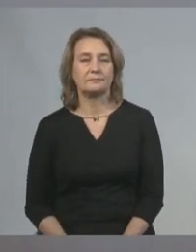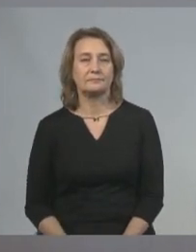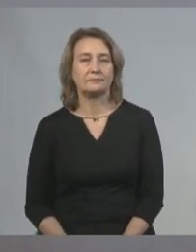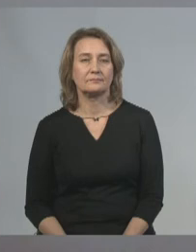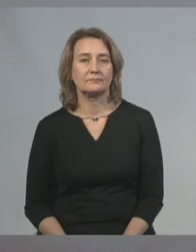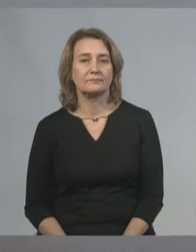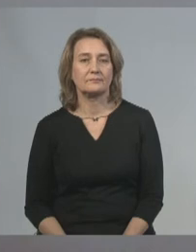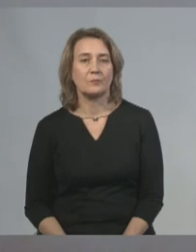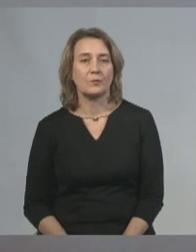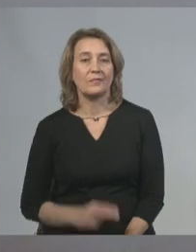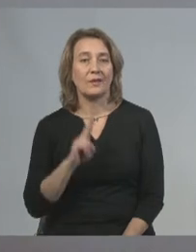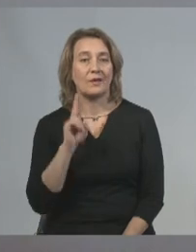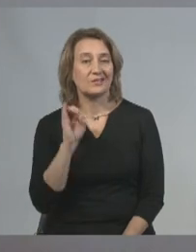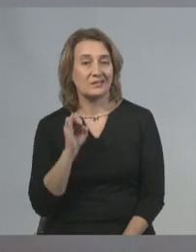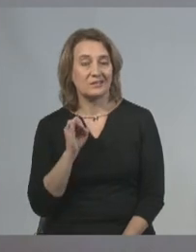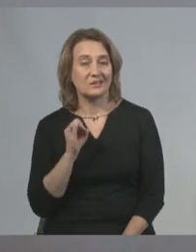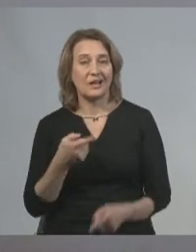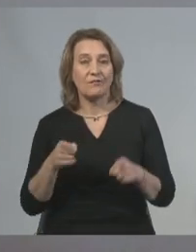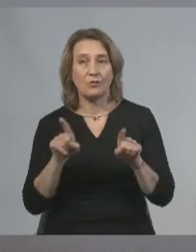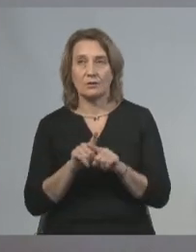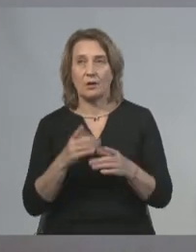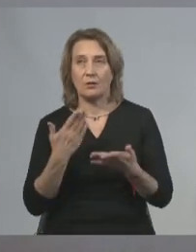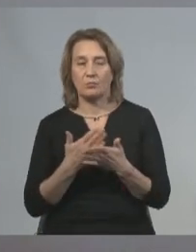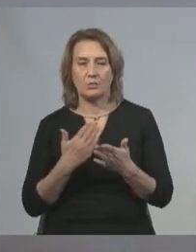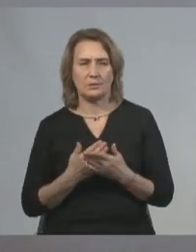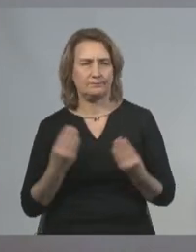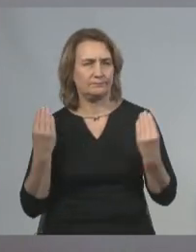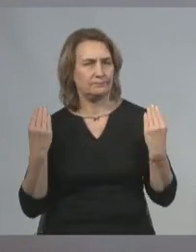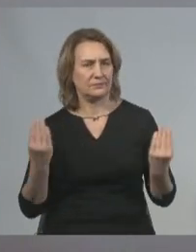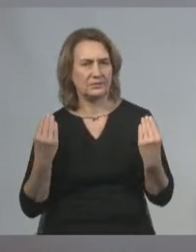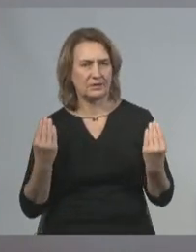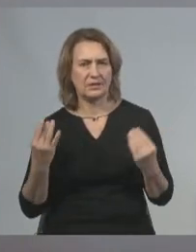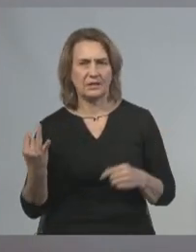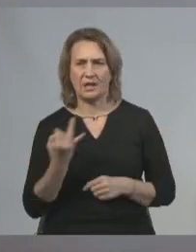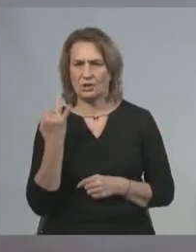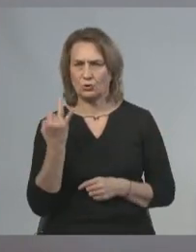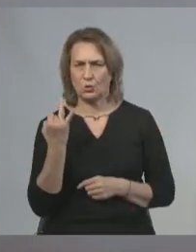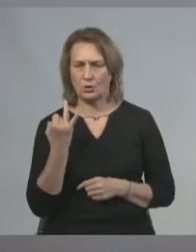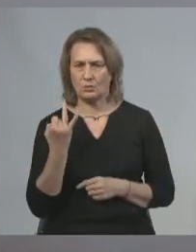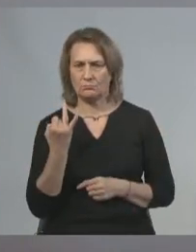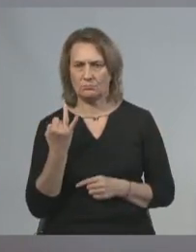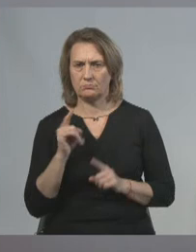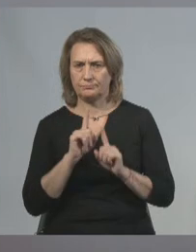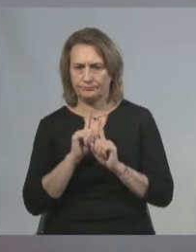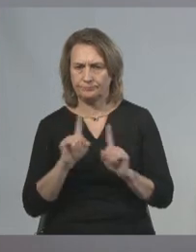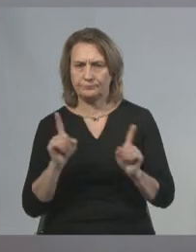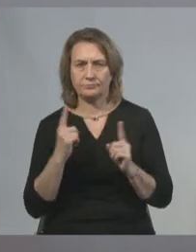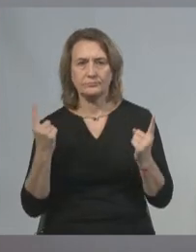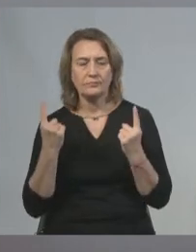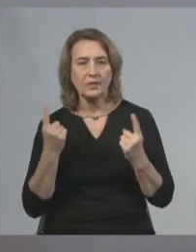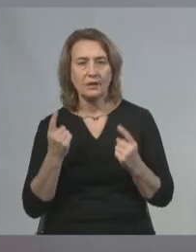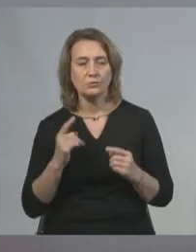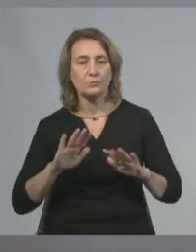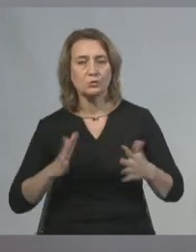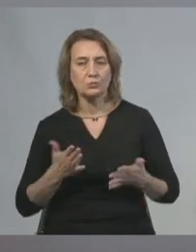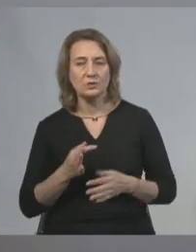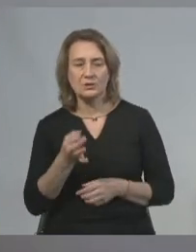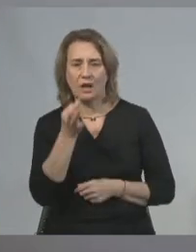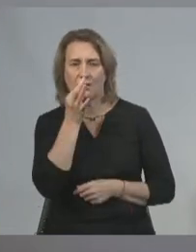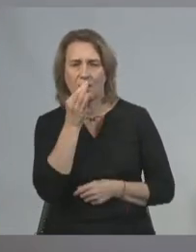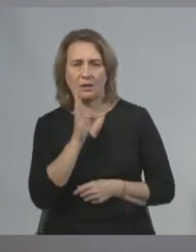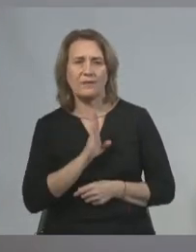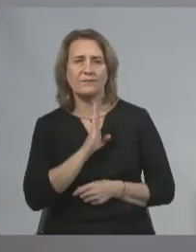sensational story like we have a gun shot and uh for people because of love yeah they are dead right